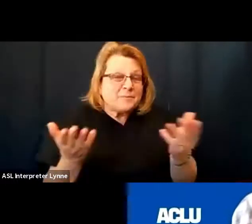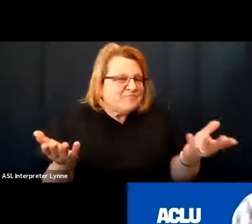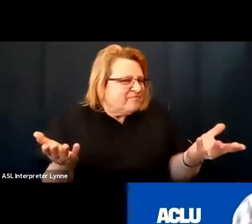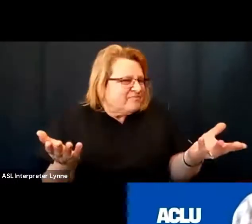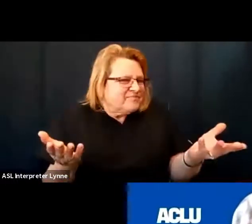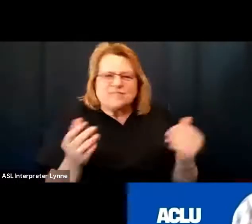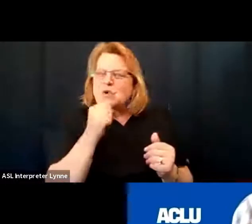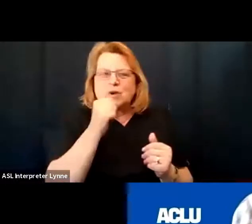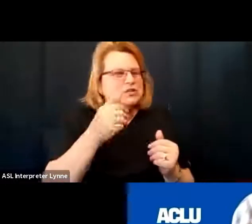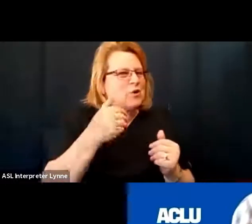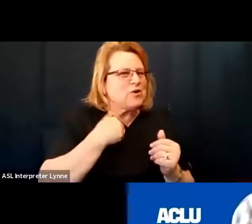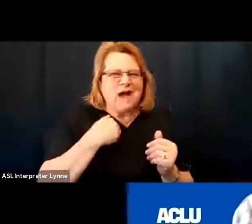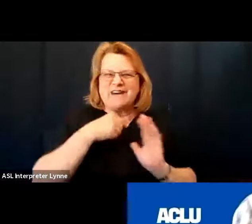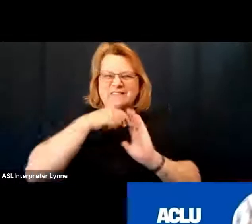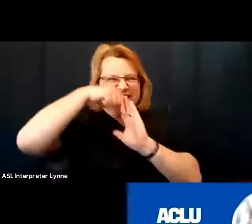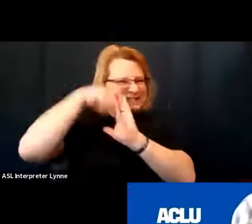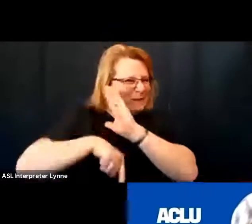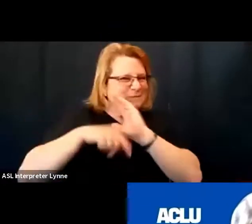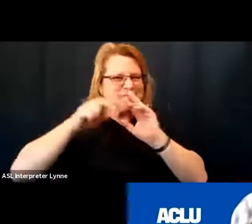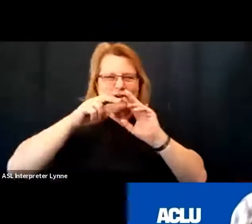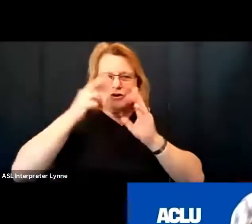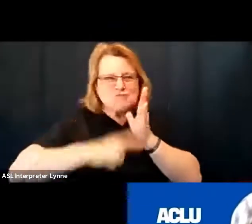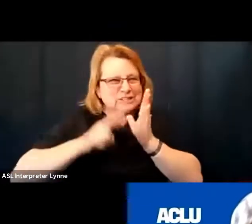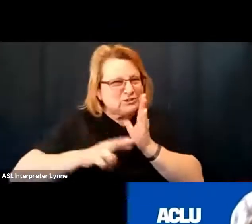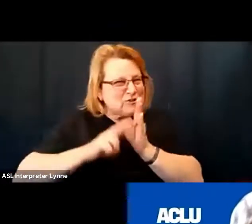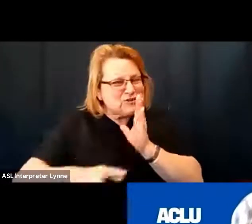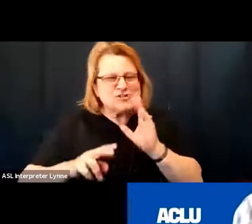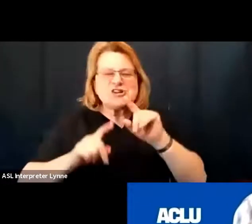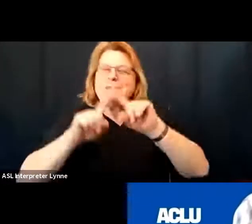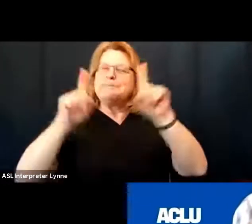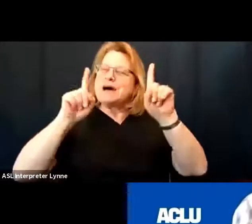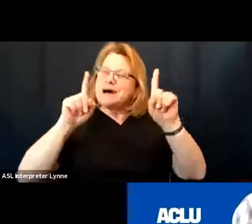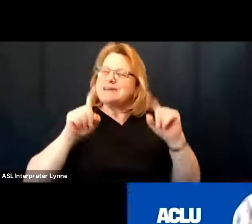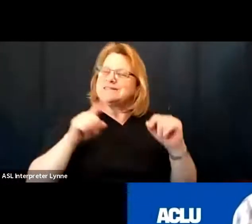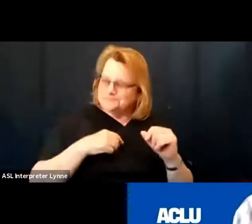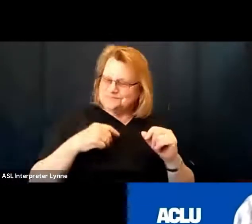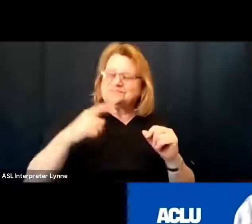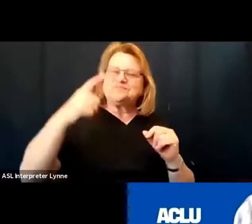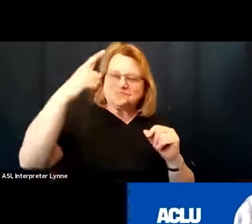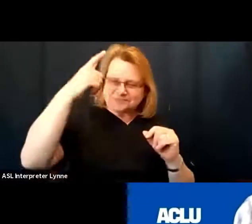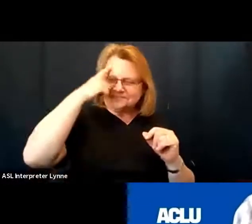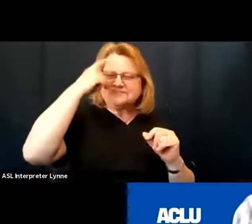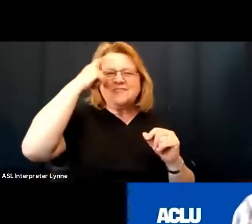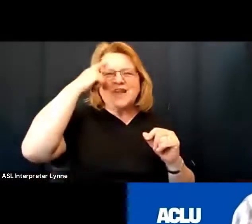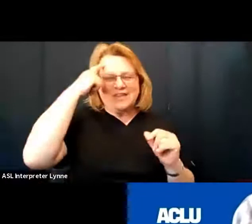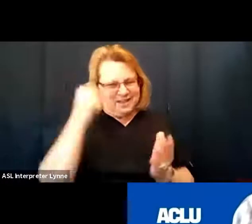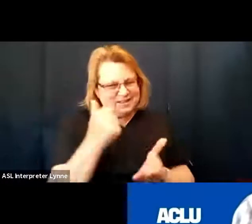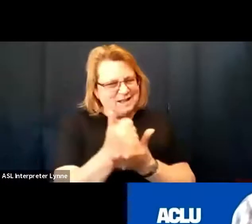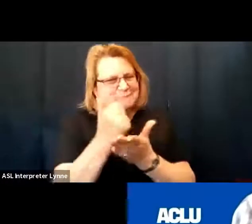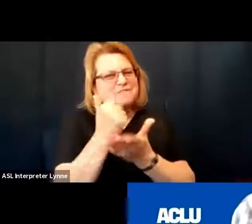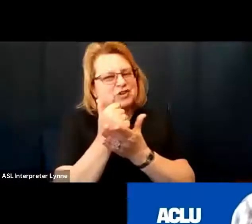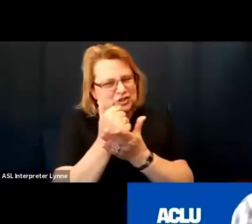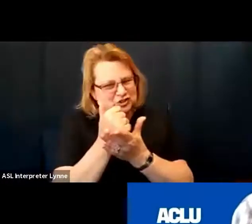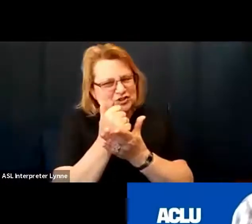we don't have an in-depth research on this or anything, but I just think it is helpful that there are